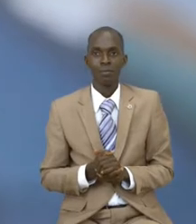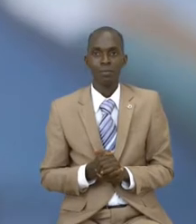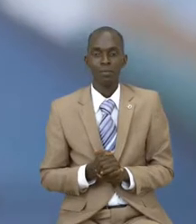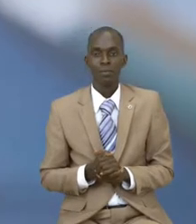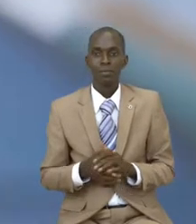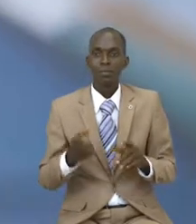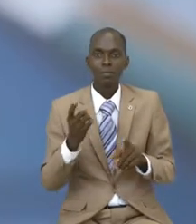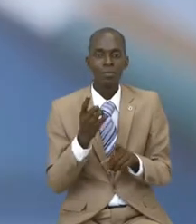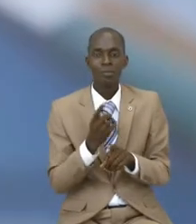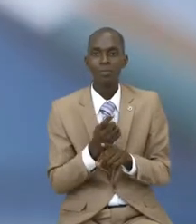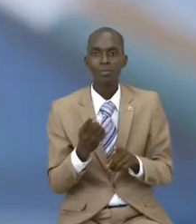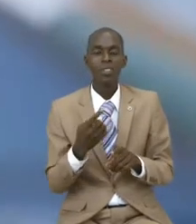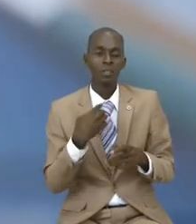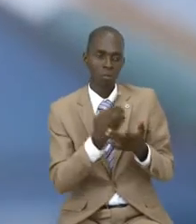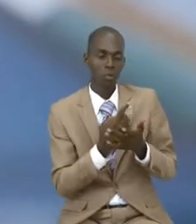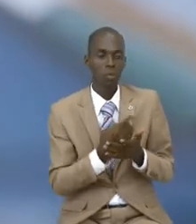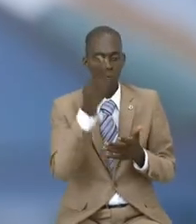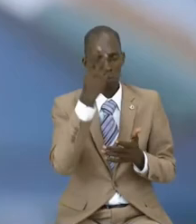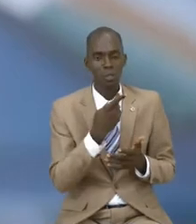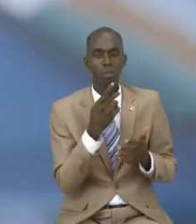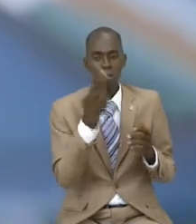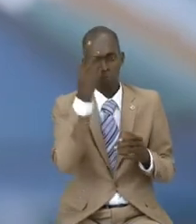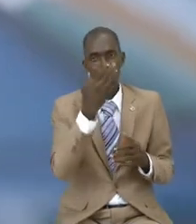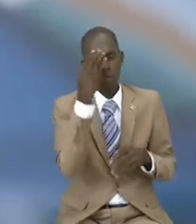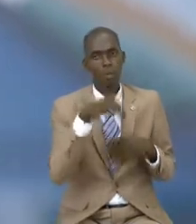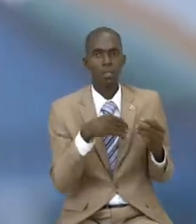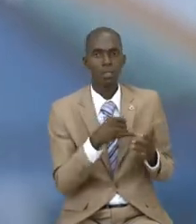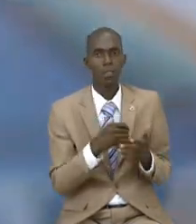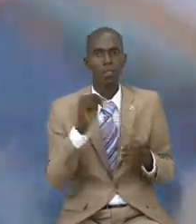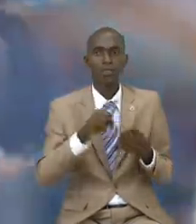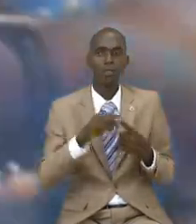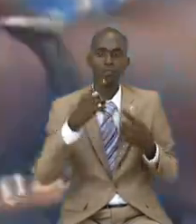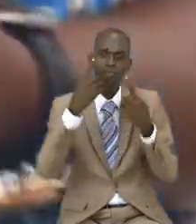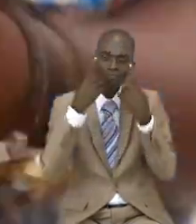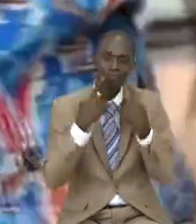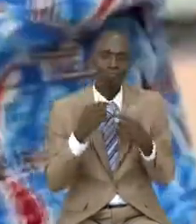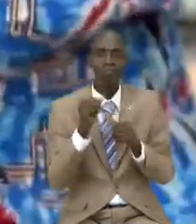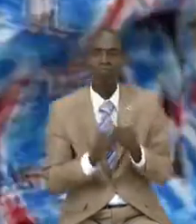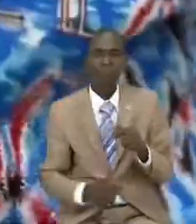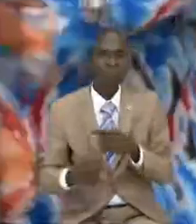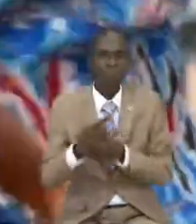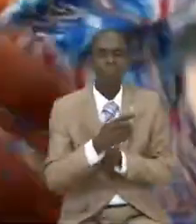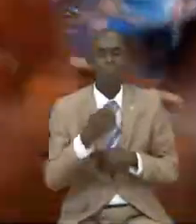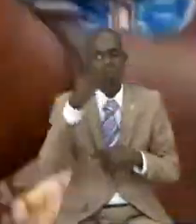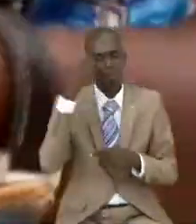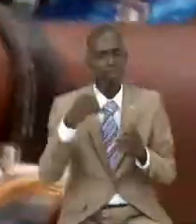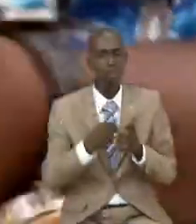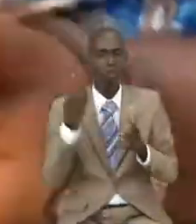Just my parents knew about it because I need to cry and cry and cry every day, complaining about how painful it